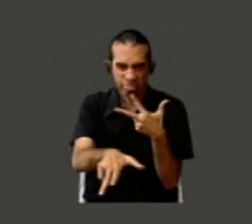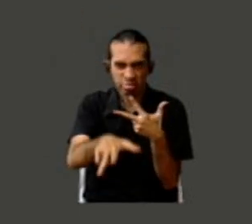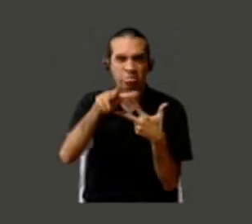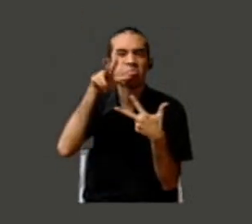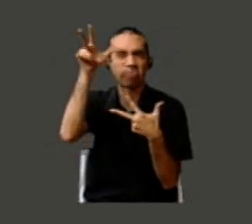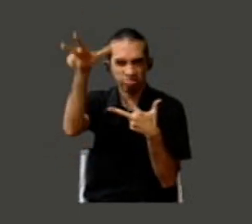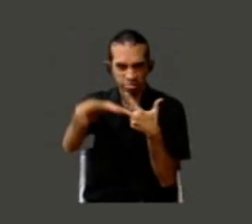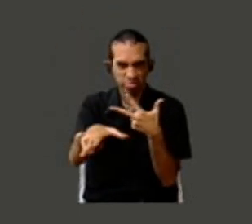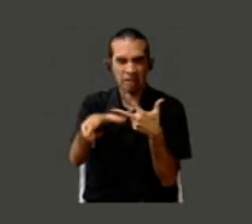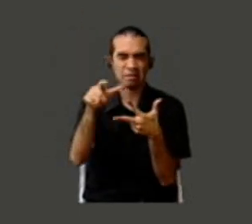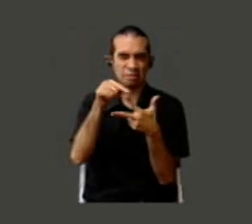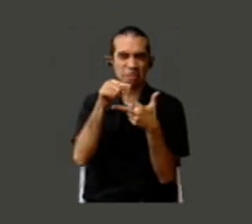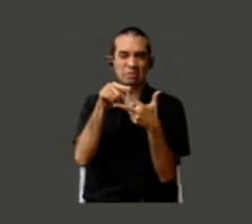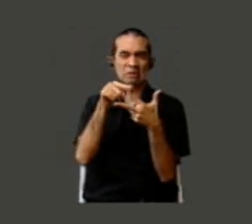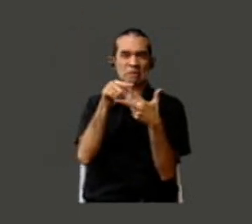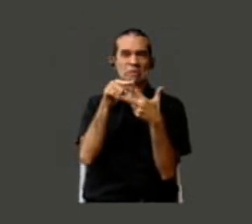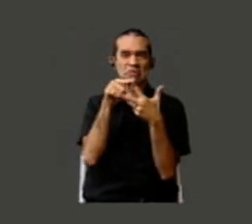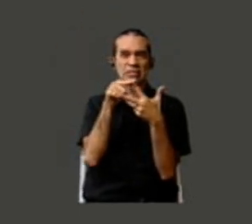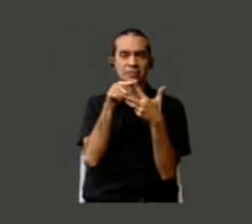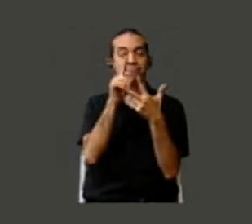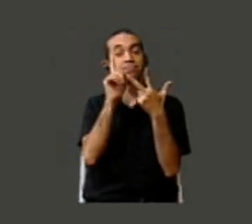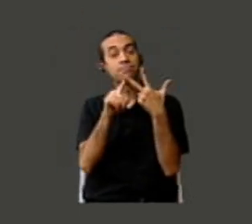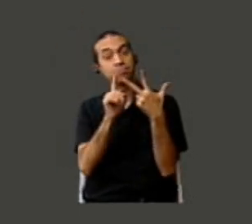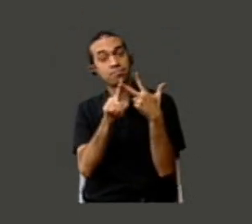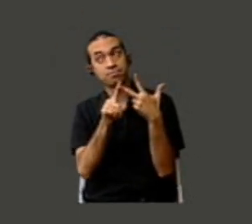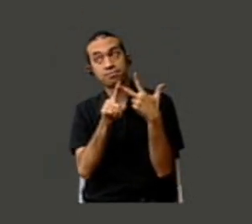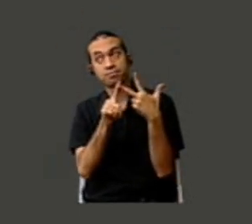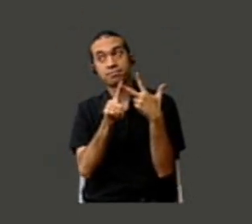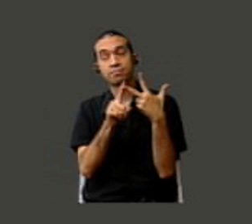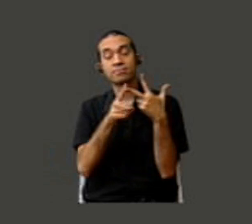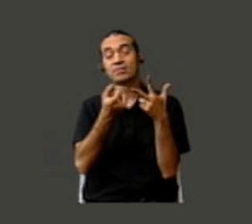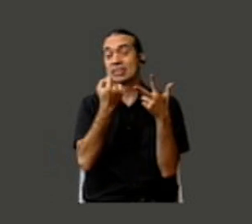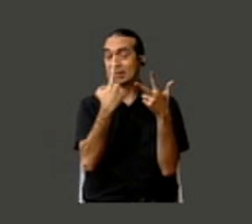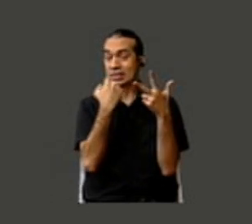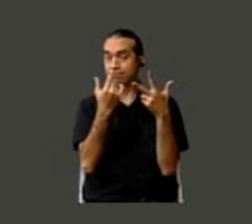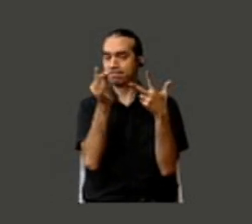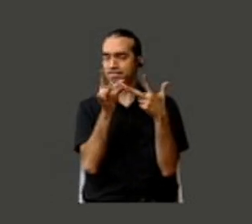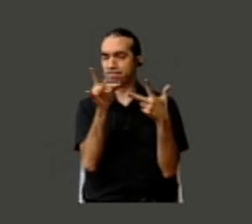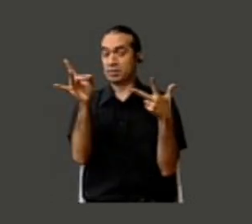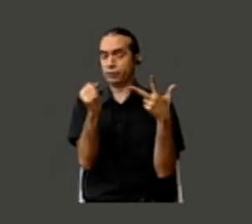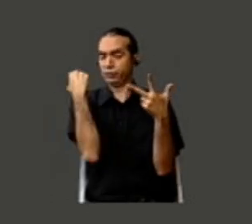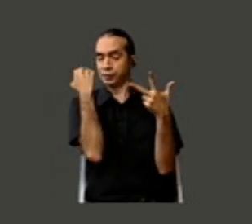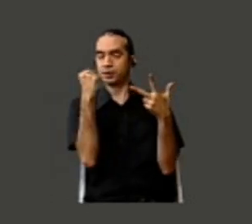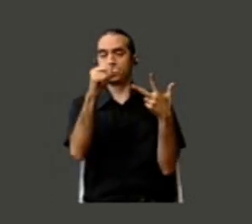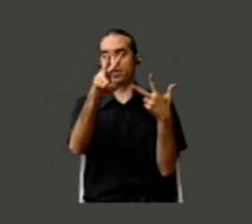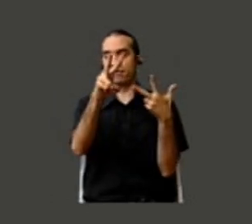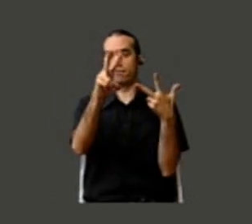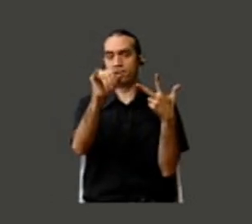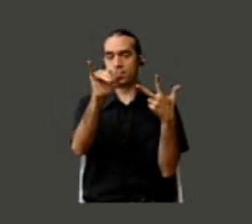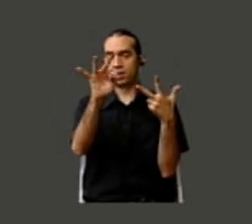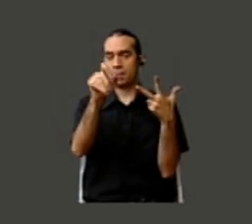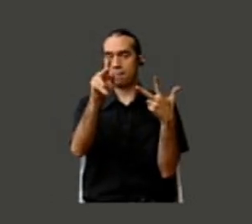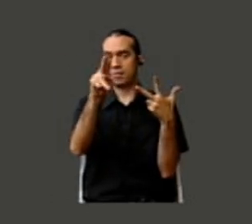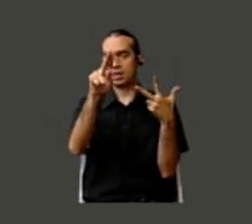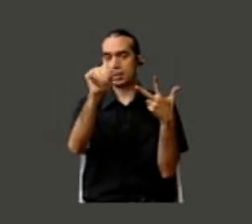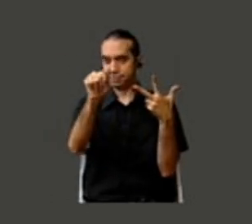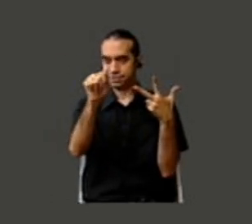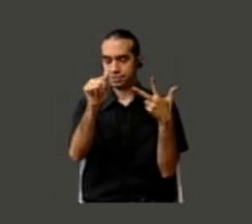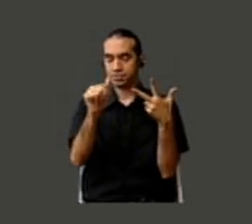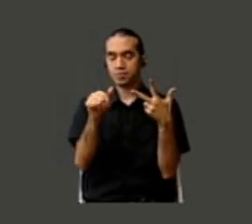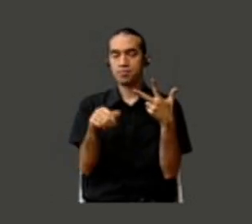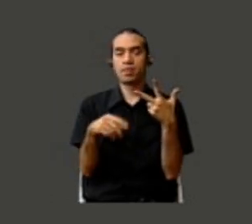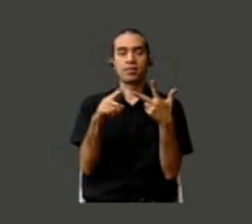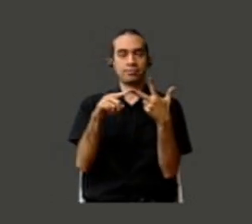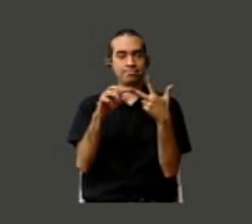Vomit. Oh my goodness. And we also have vitamin. Vitamin. Remember,